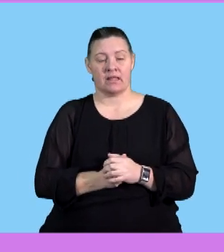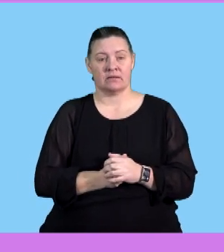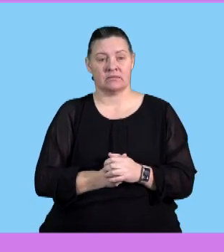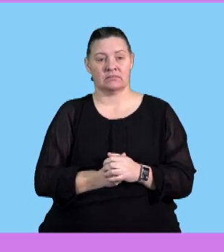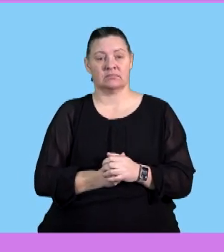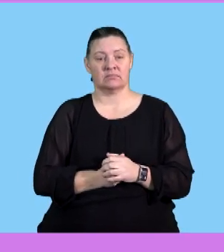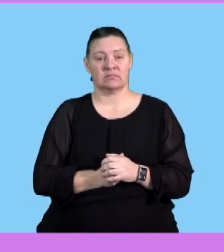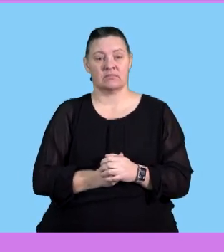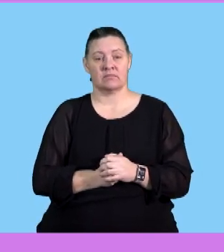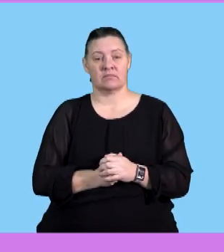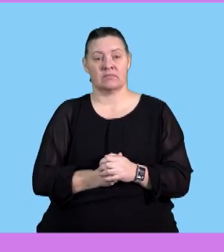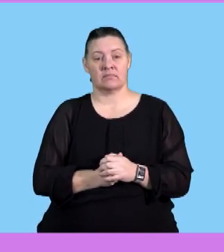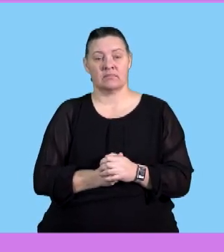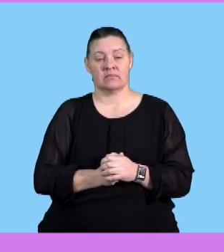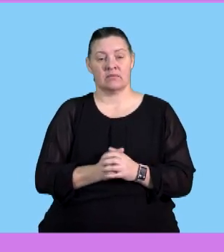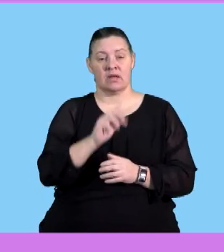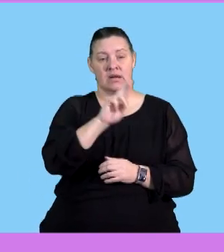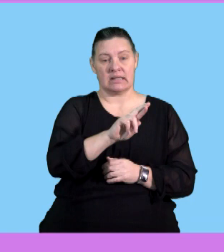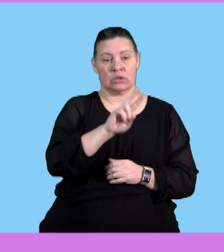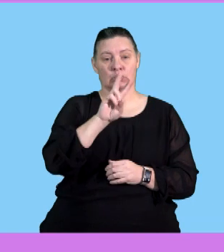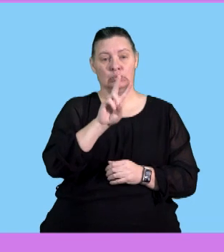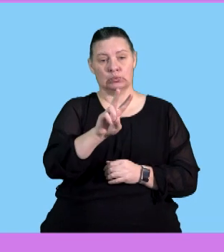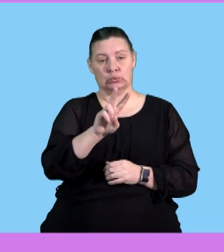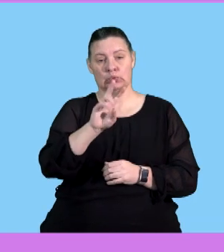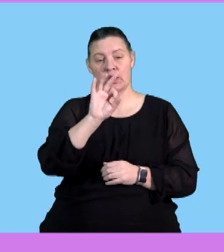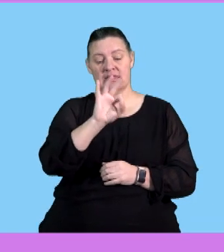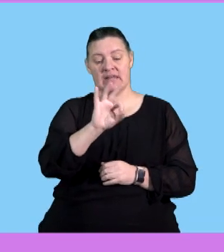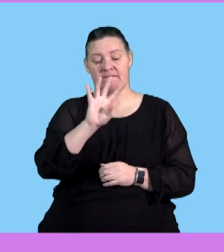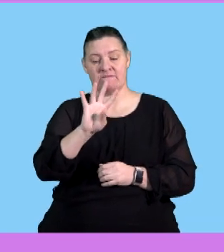So a cap before VAT, it costs